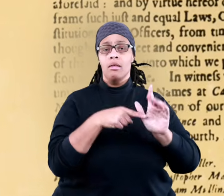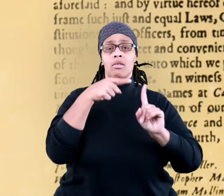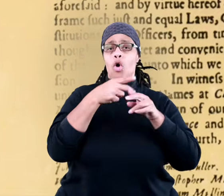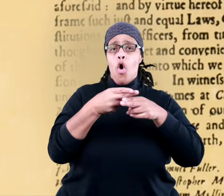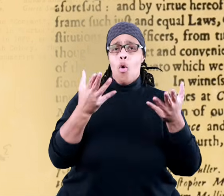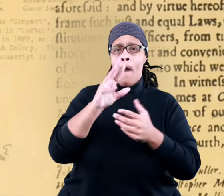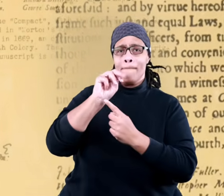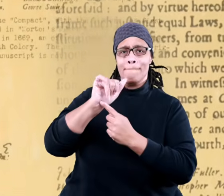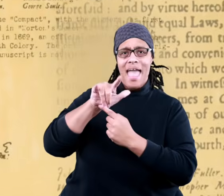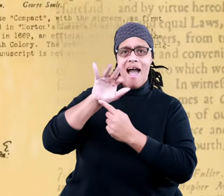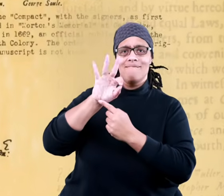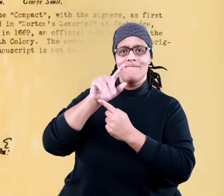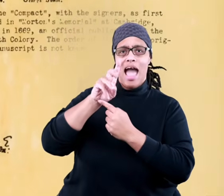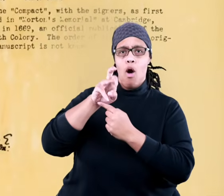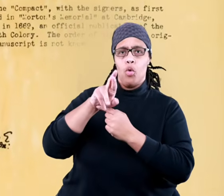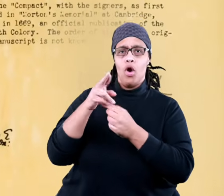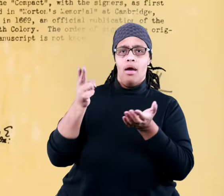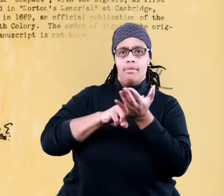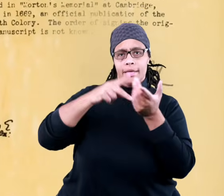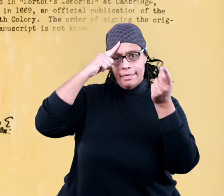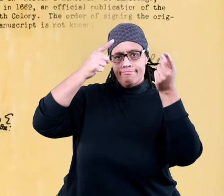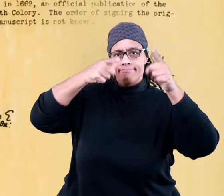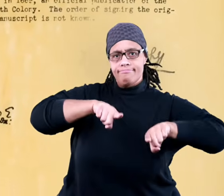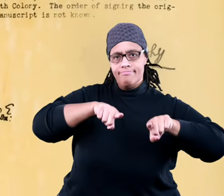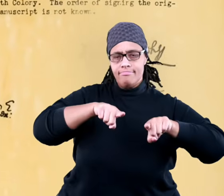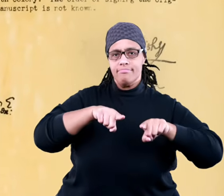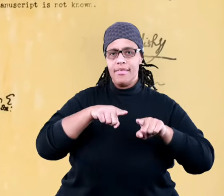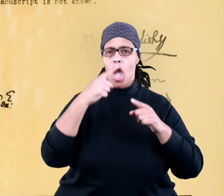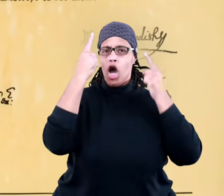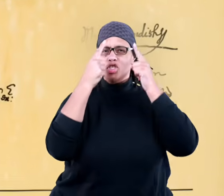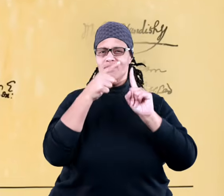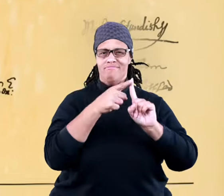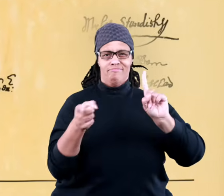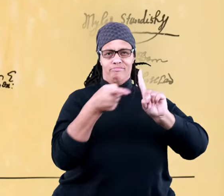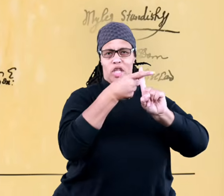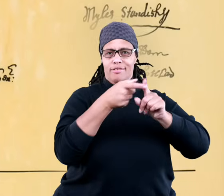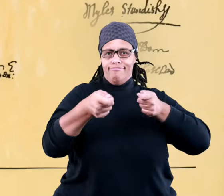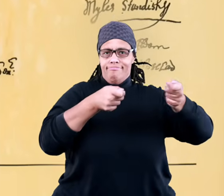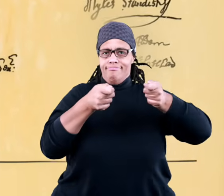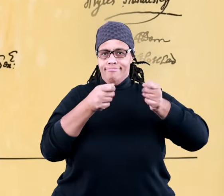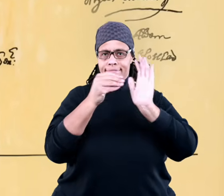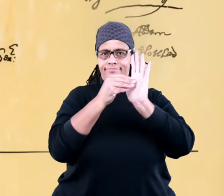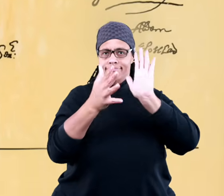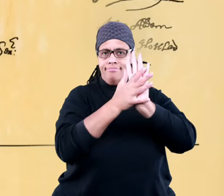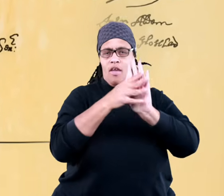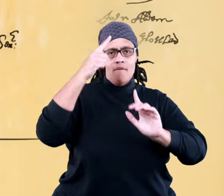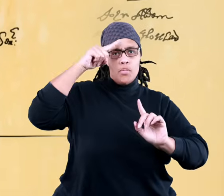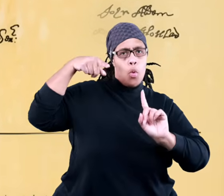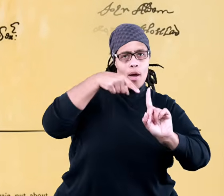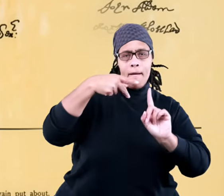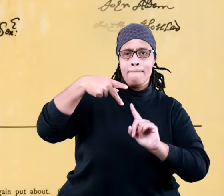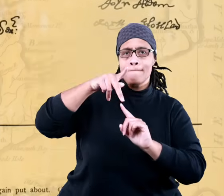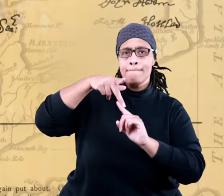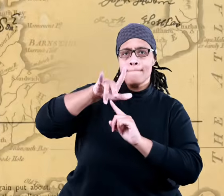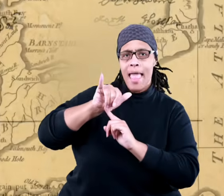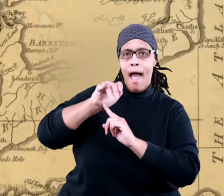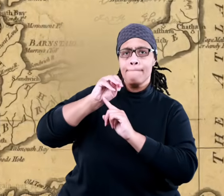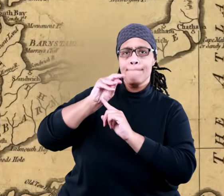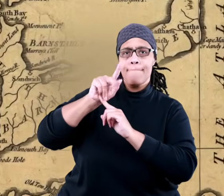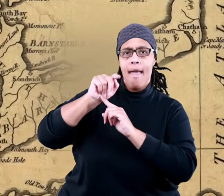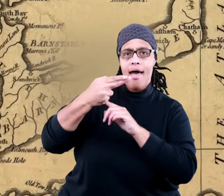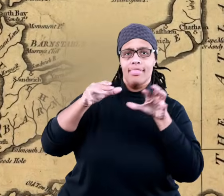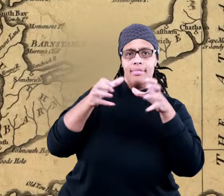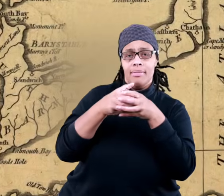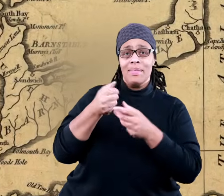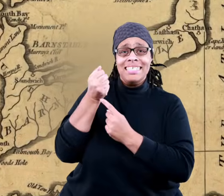This was called the Mayflower Compact, and it is considered the first governing document of Plymouth Colony.